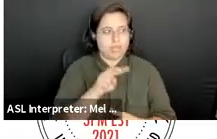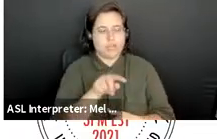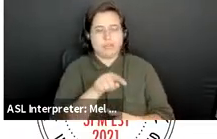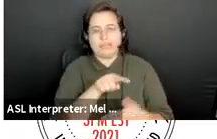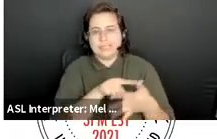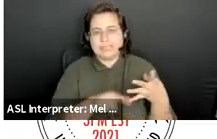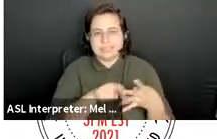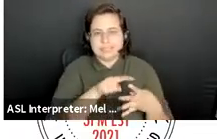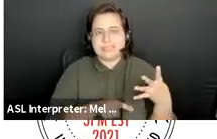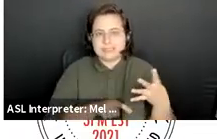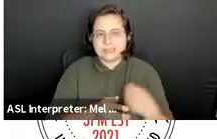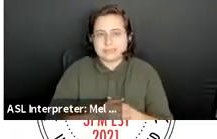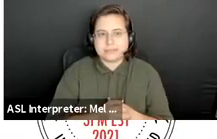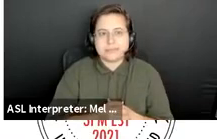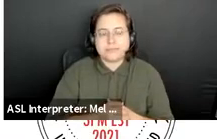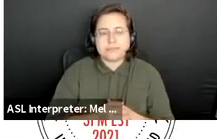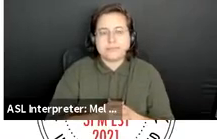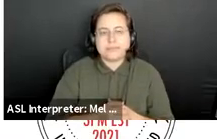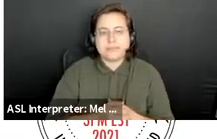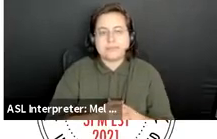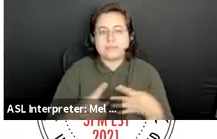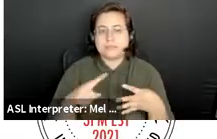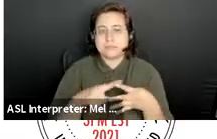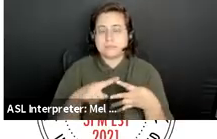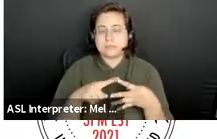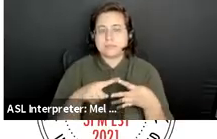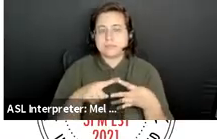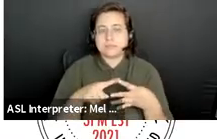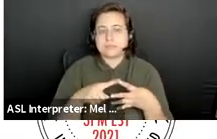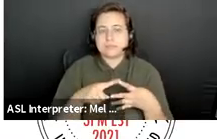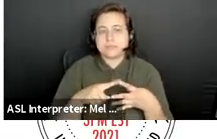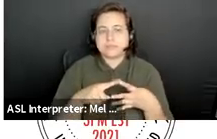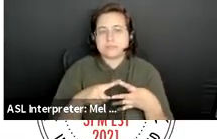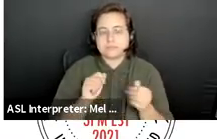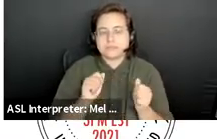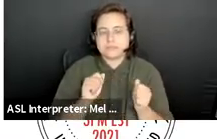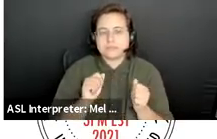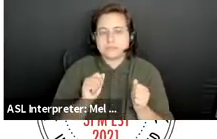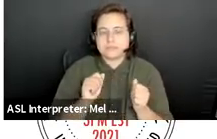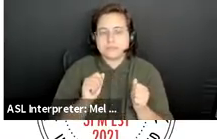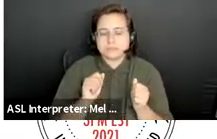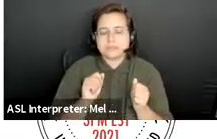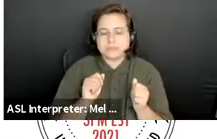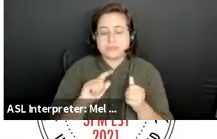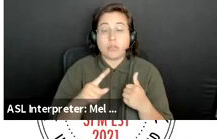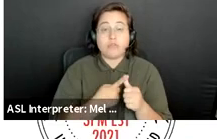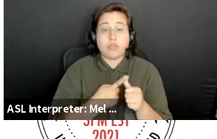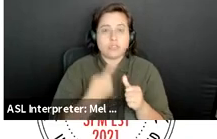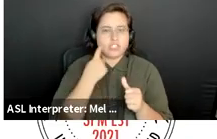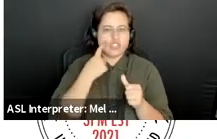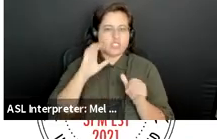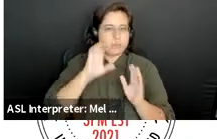shop. When you do click on the immigration link, when you saw those first in the previous